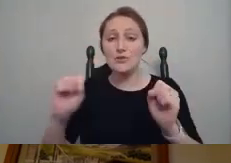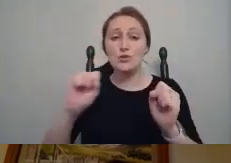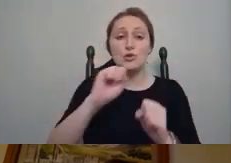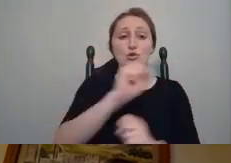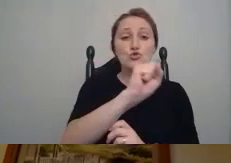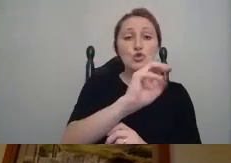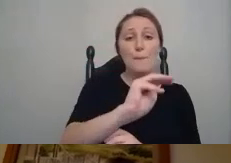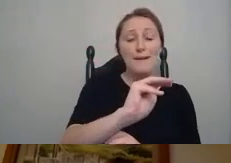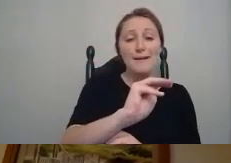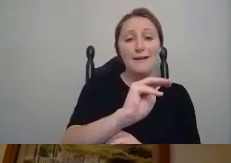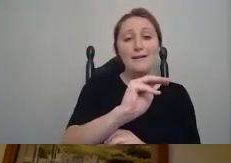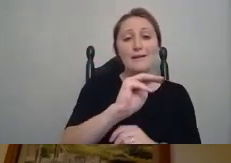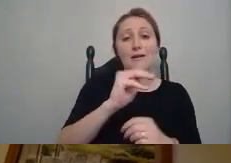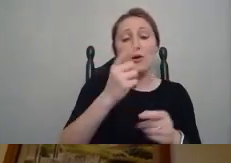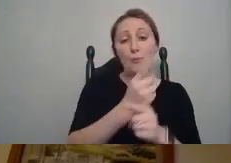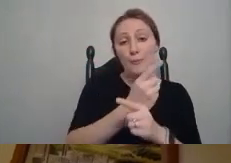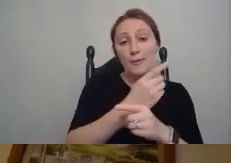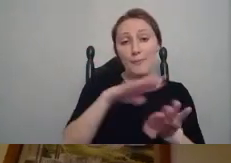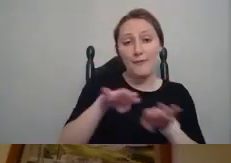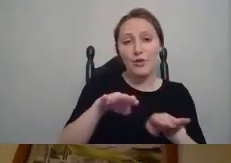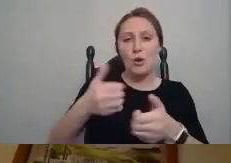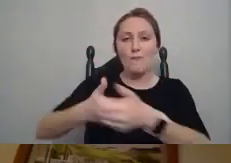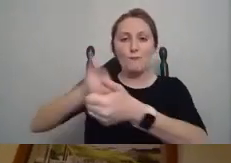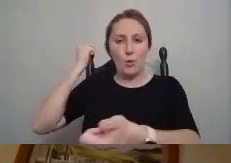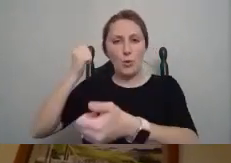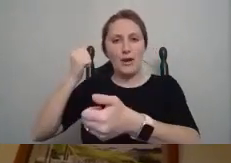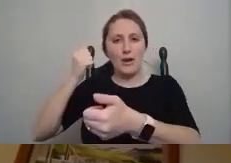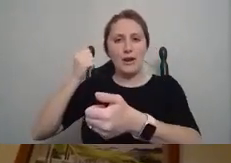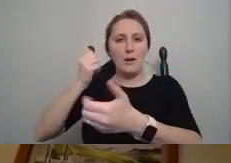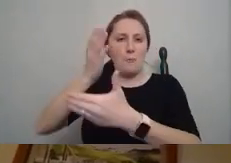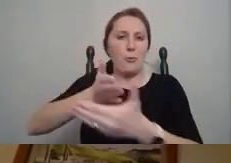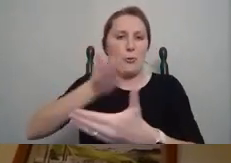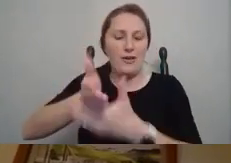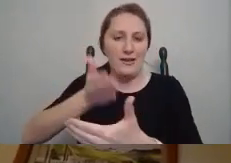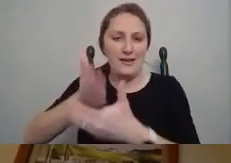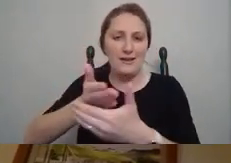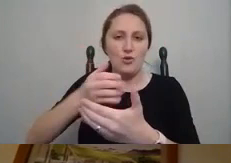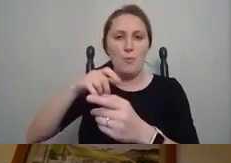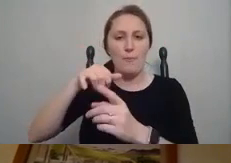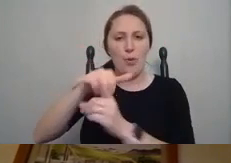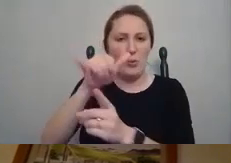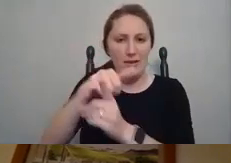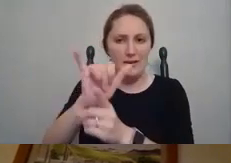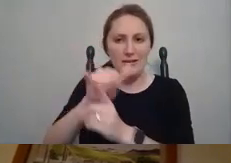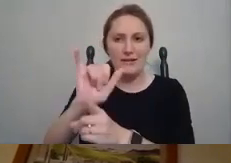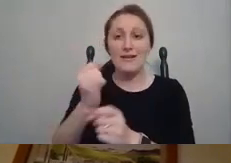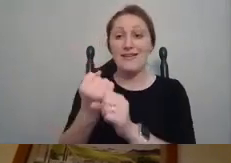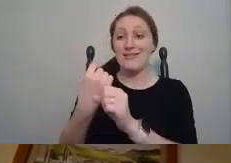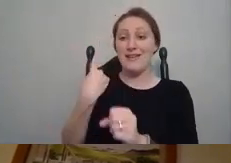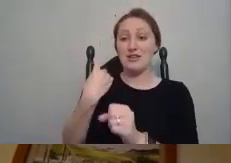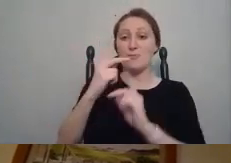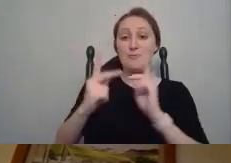behavior, anti-bullying, etc.? Last year, kids were posting YouTube links in the chat section, live on team meetings. It